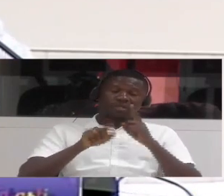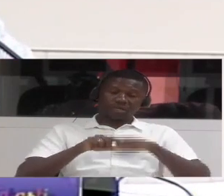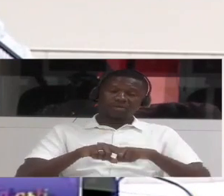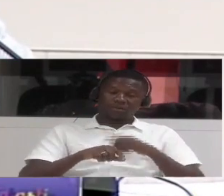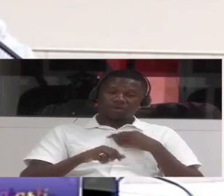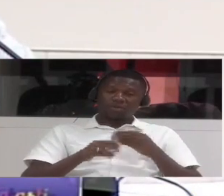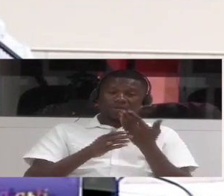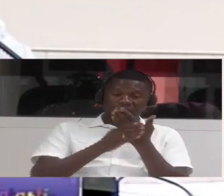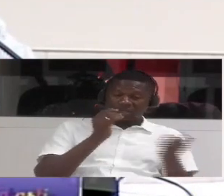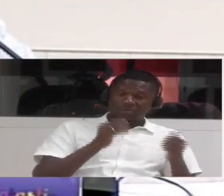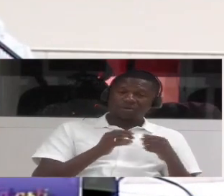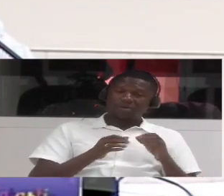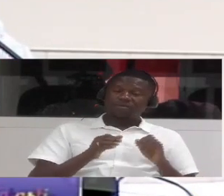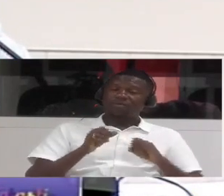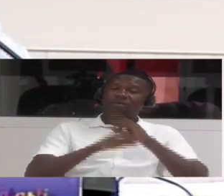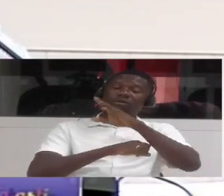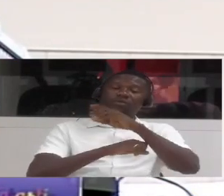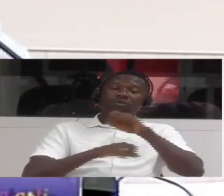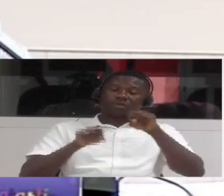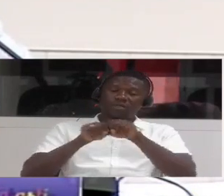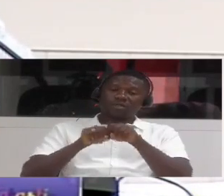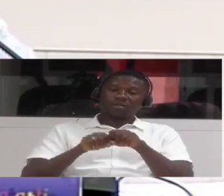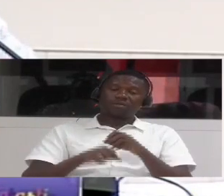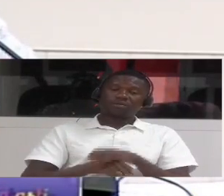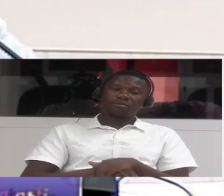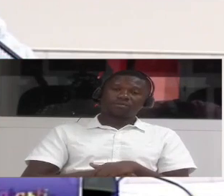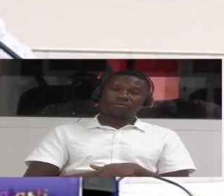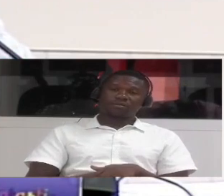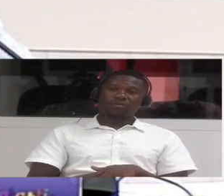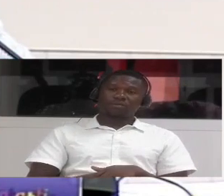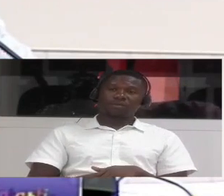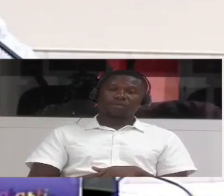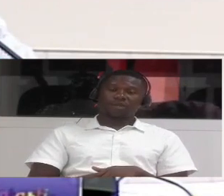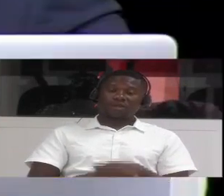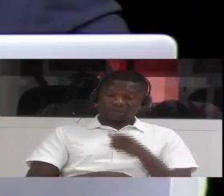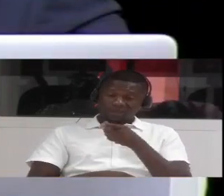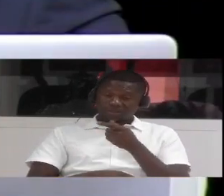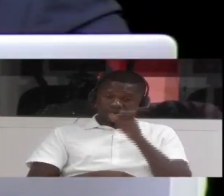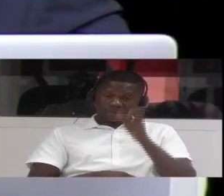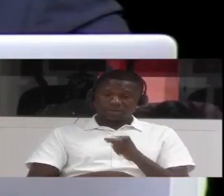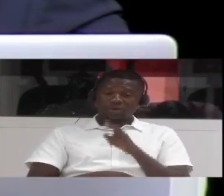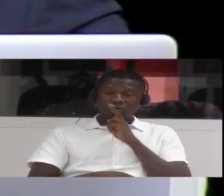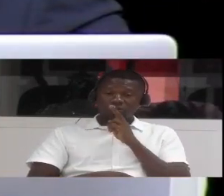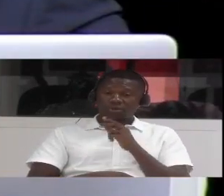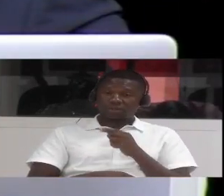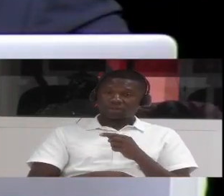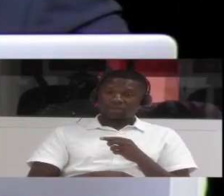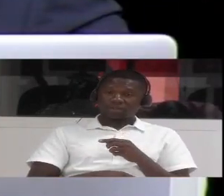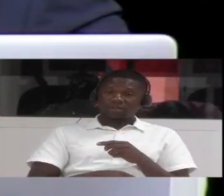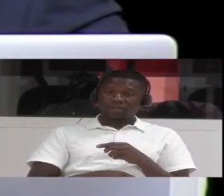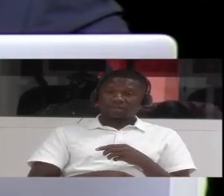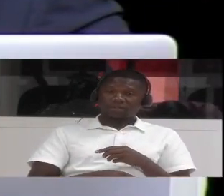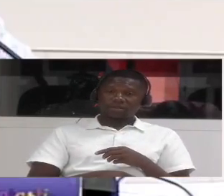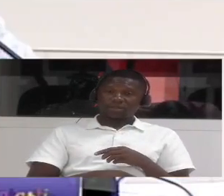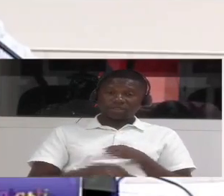fled into Senegal, and now, This is the person who made that dramatic escape from